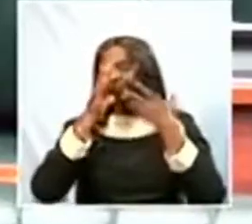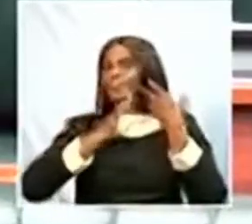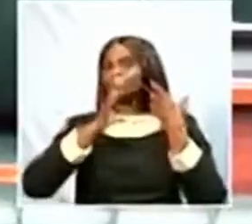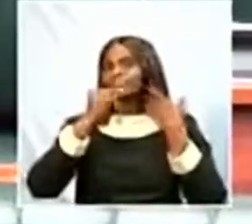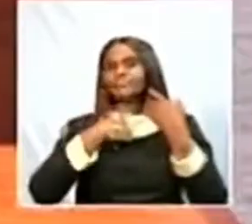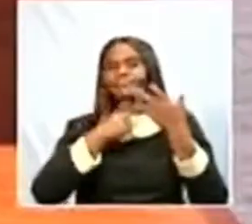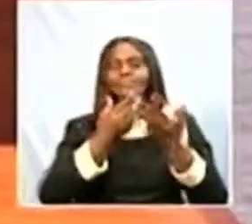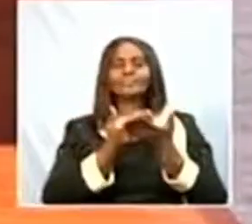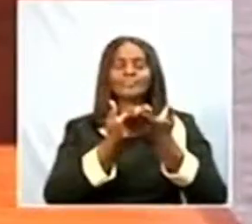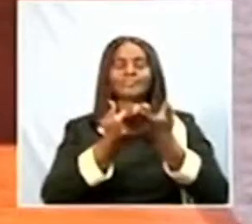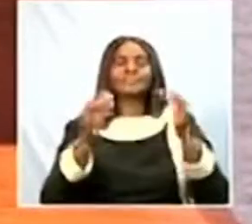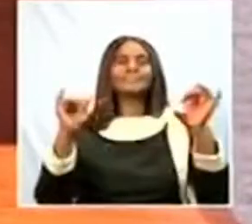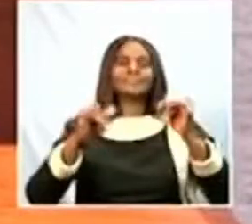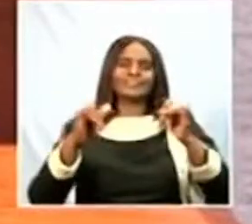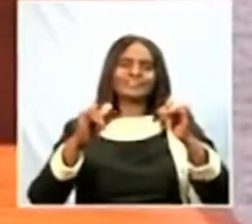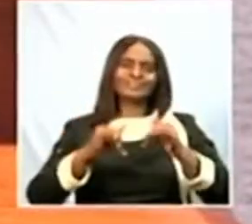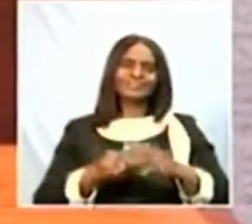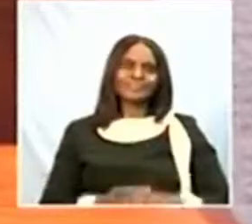submit.